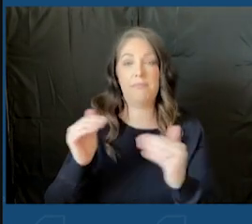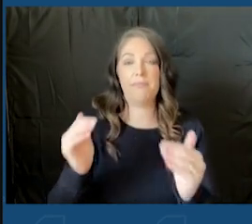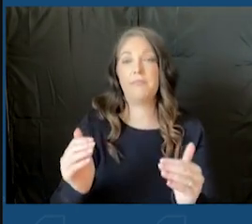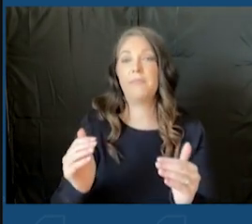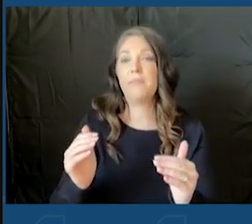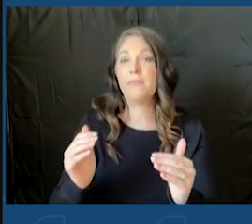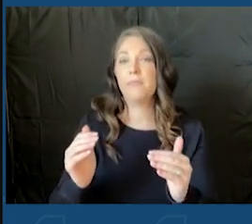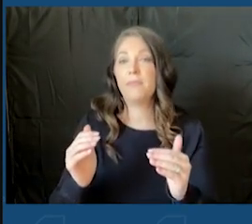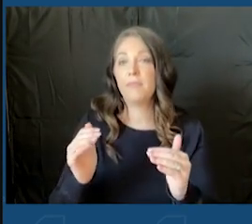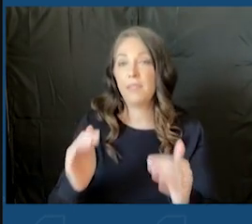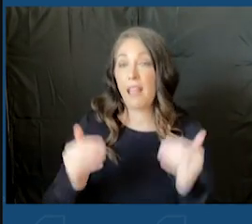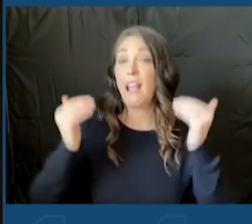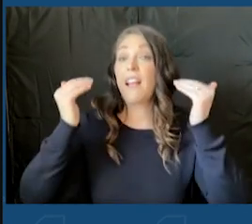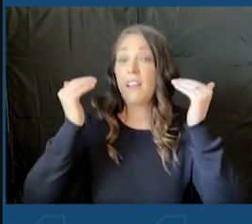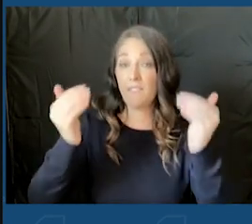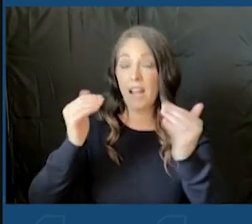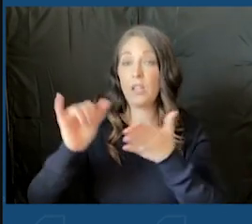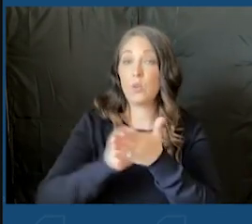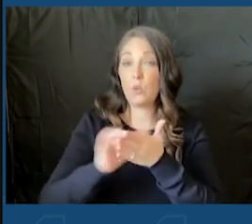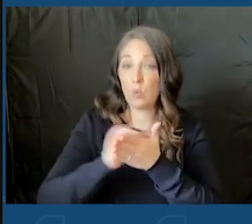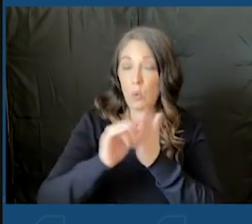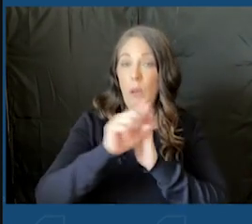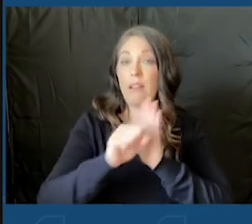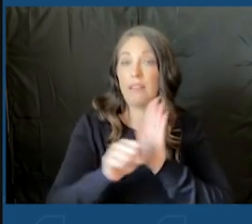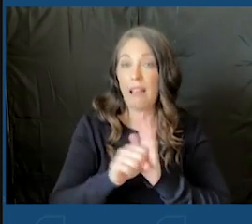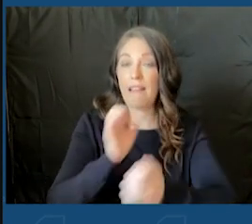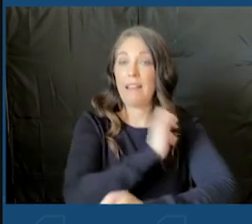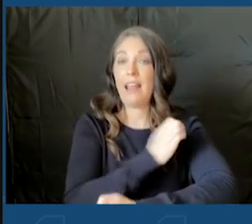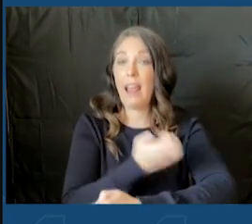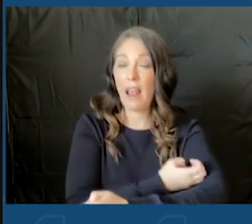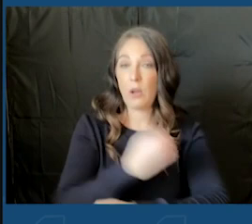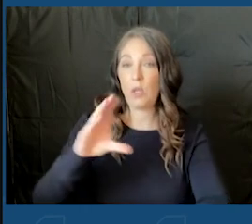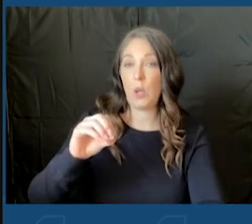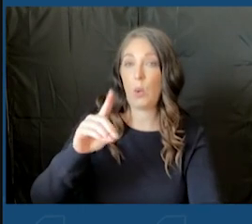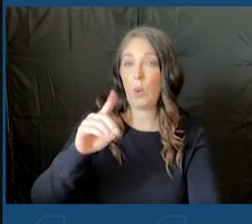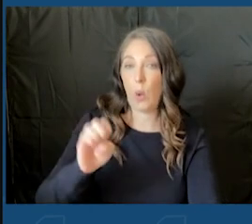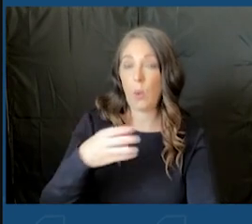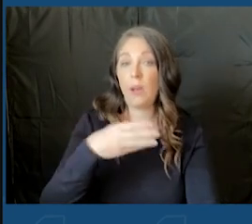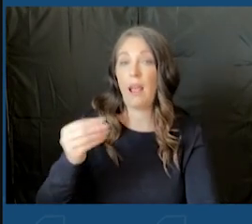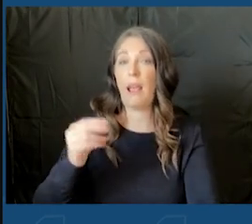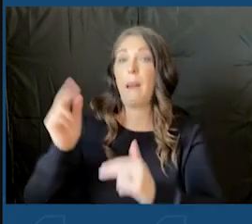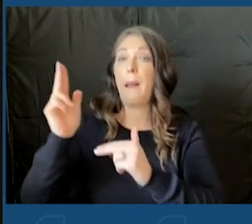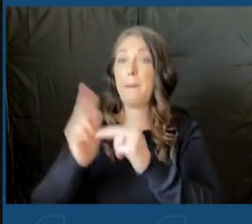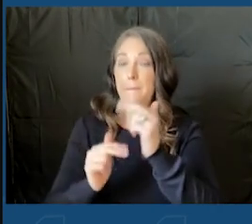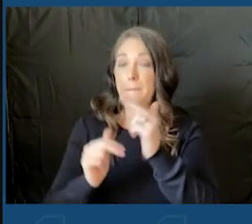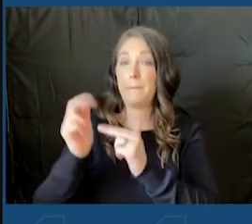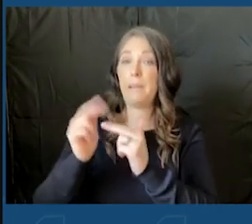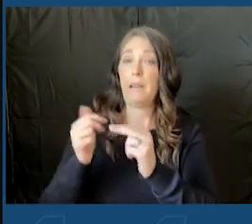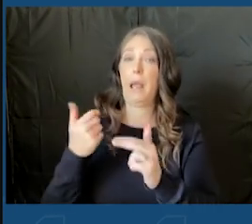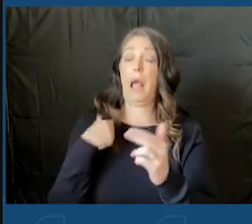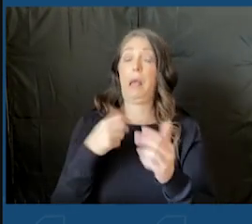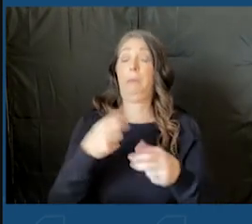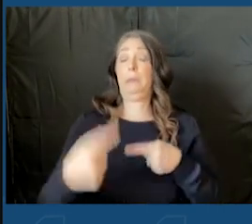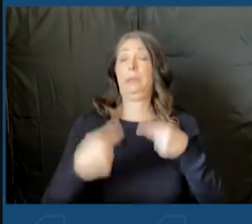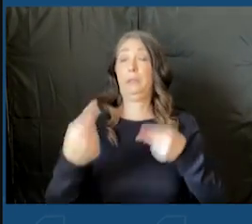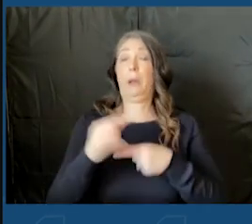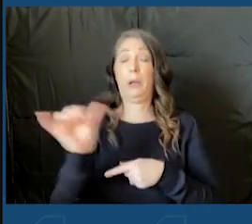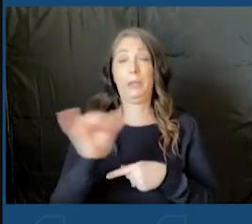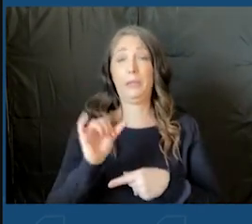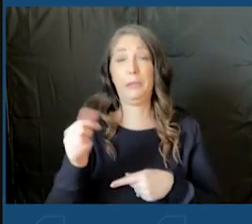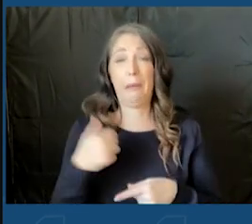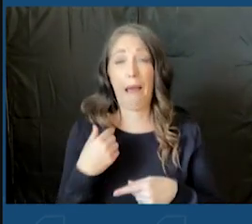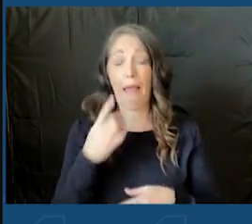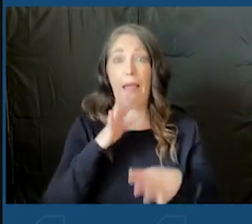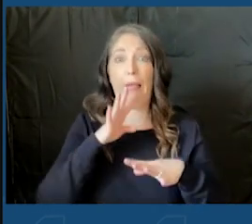It's the Advanced New York State Energy Code and a building, I'm struggling too. See, I'm still tripping on it.